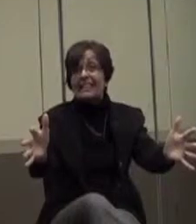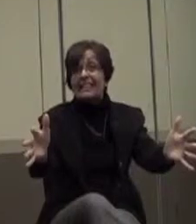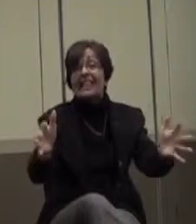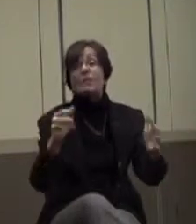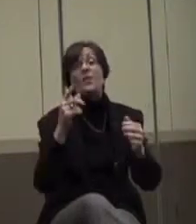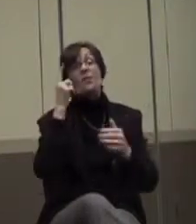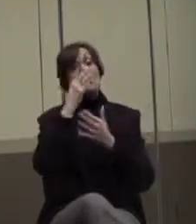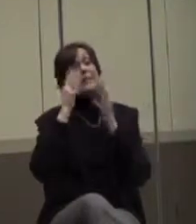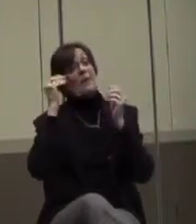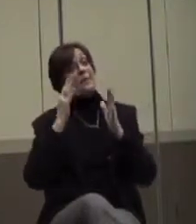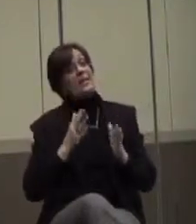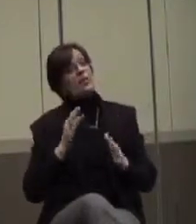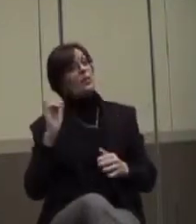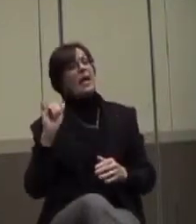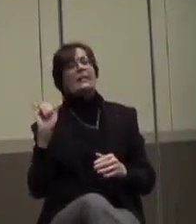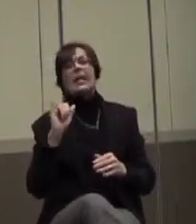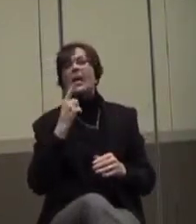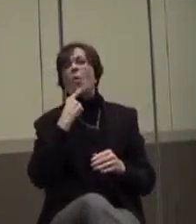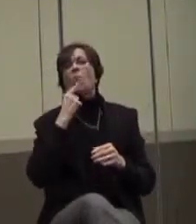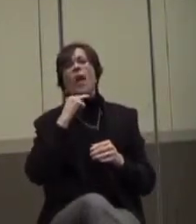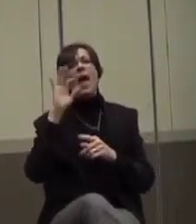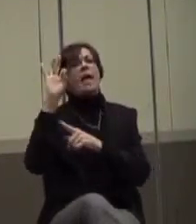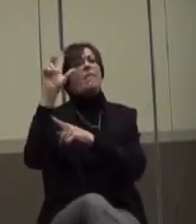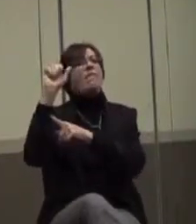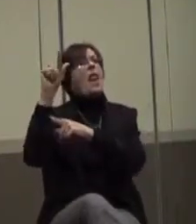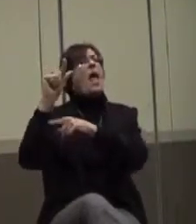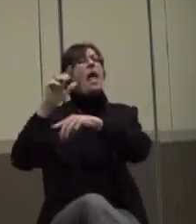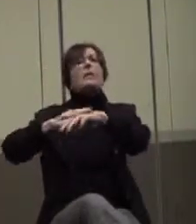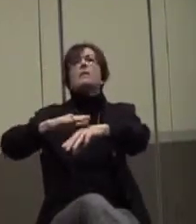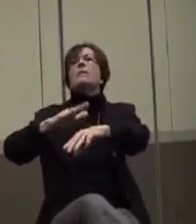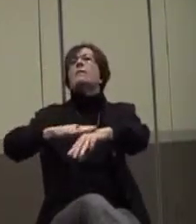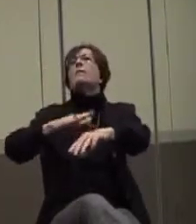Now, for some teachers, that's like a red flag, right?